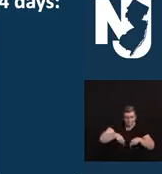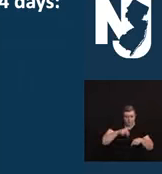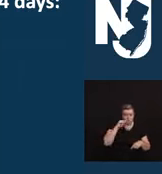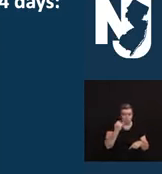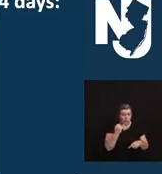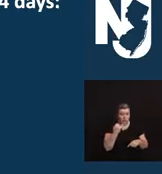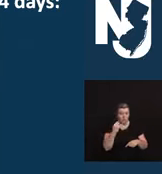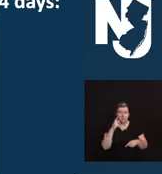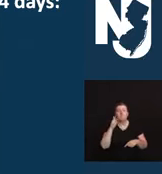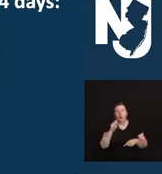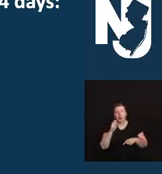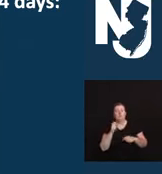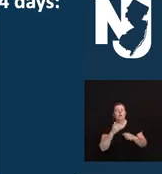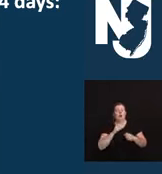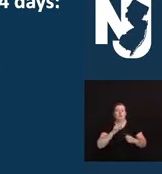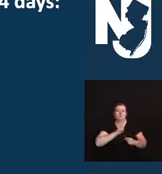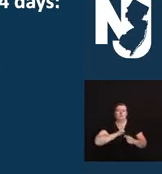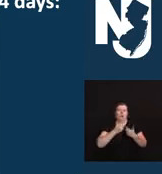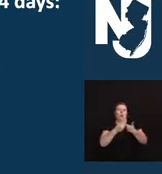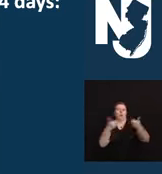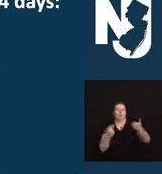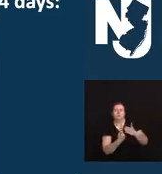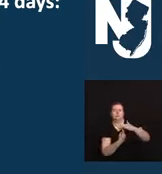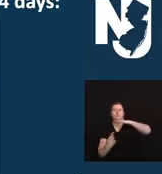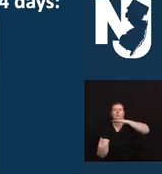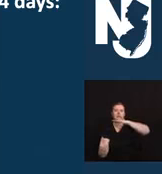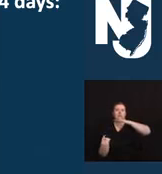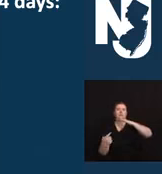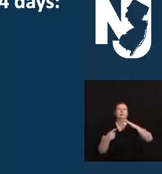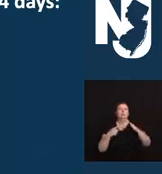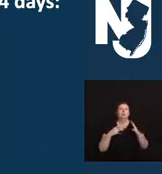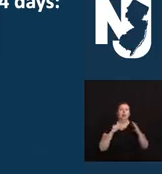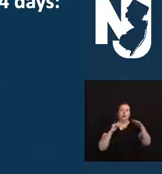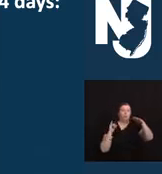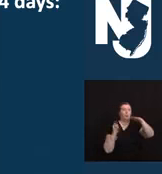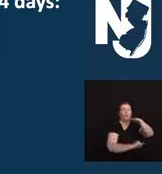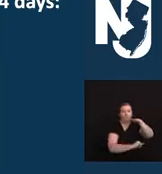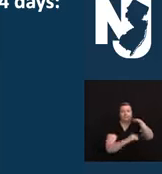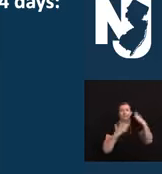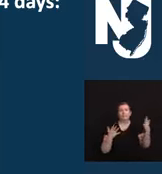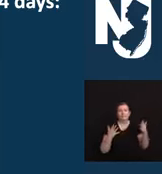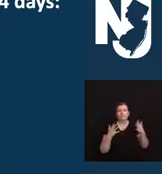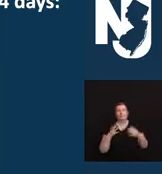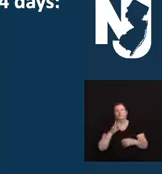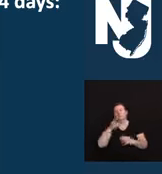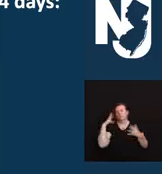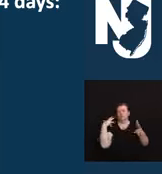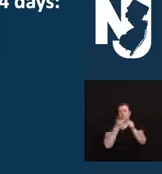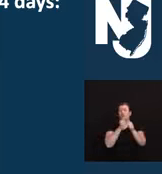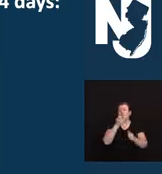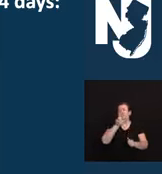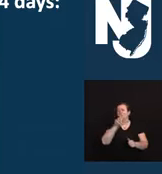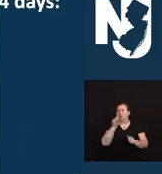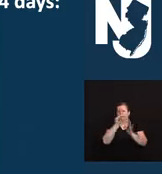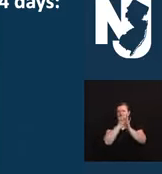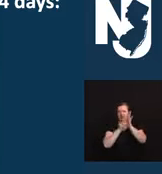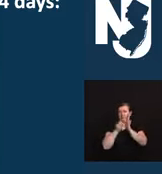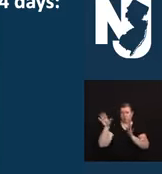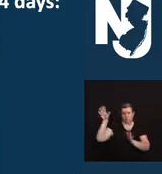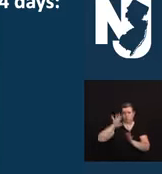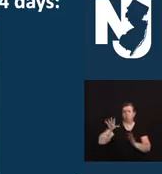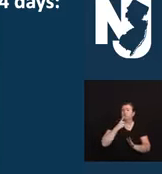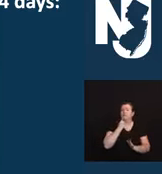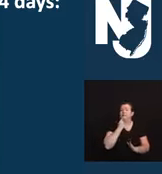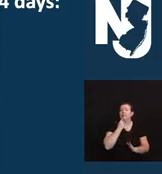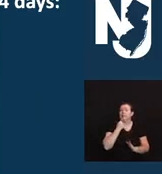period has been updated, and a total of 31 states are now on that list. Again, states on this list have either,